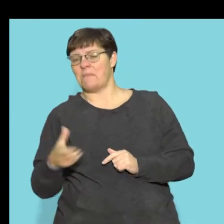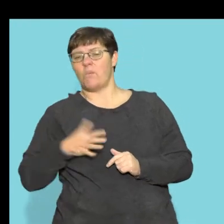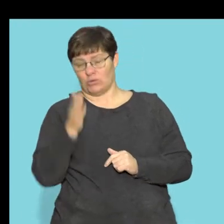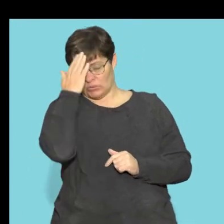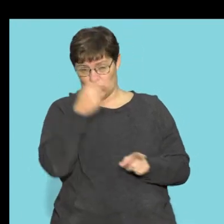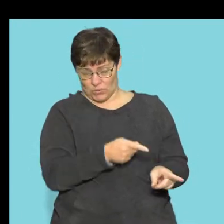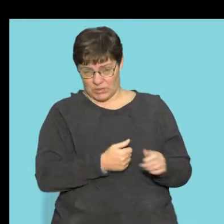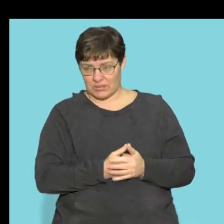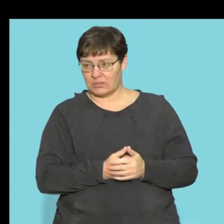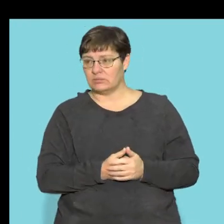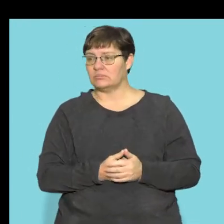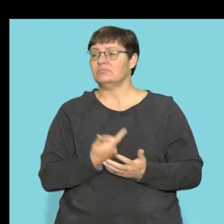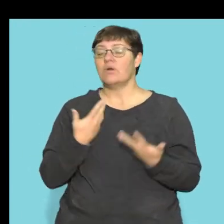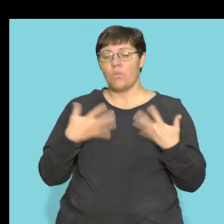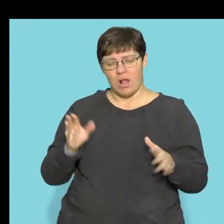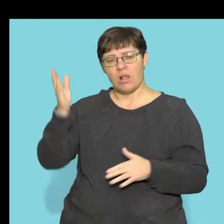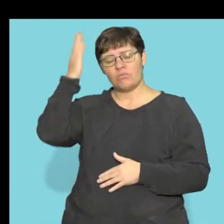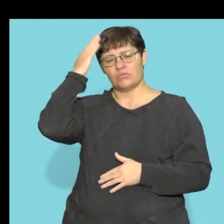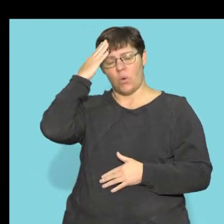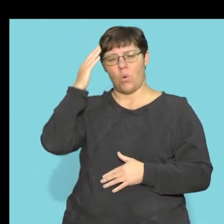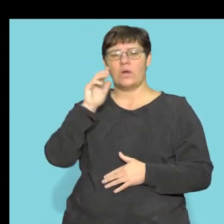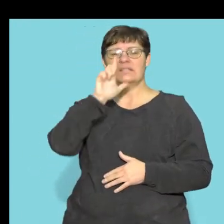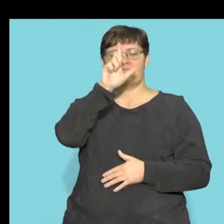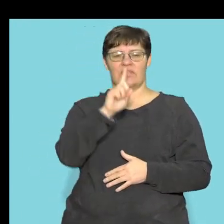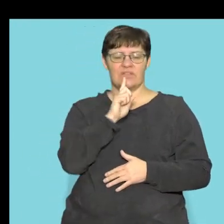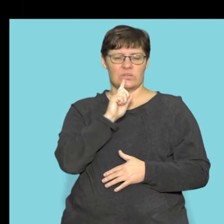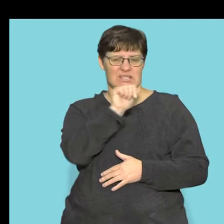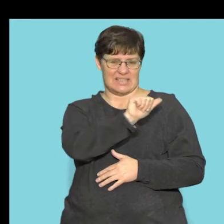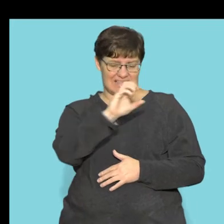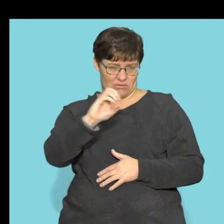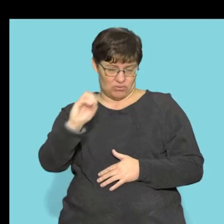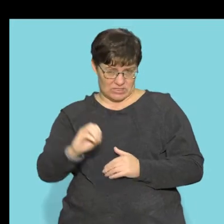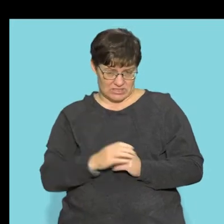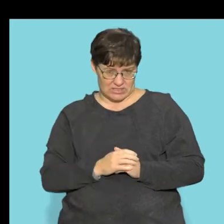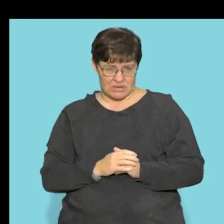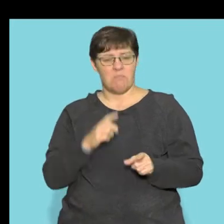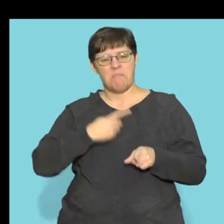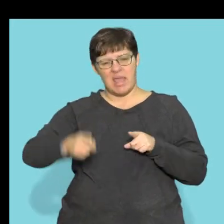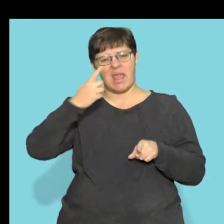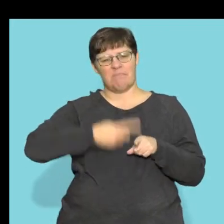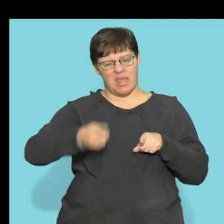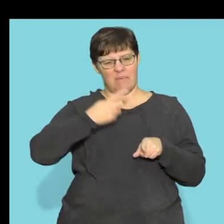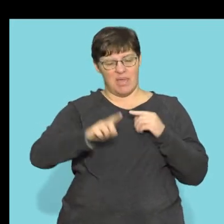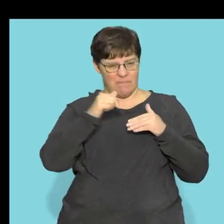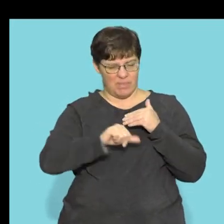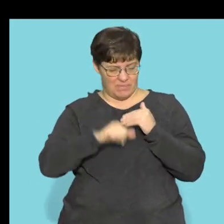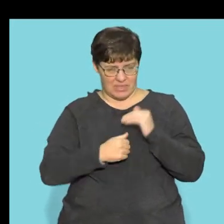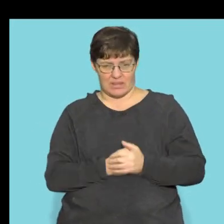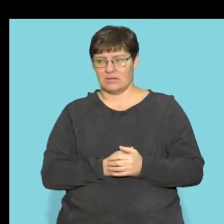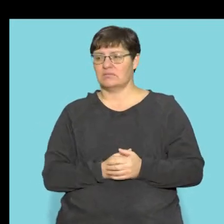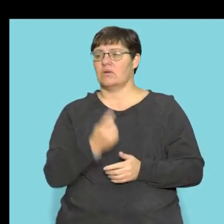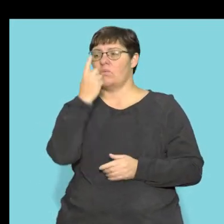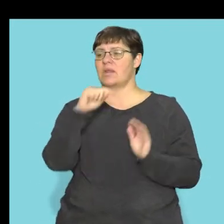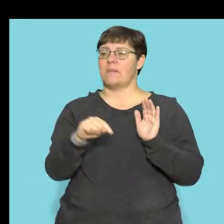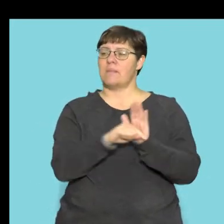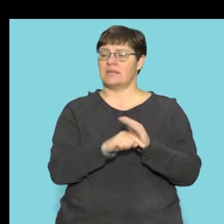right? And I know I've been paying 7,600 into this loan of mine. 1